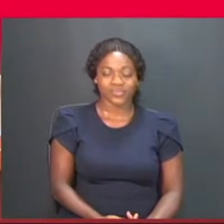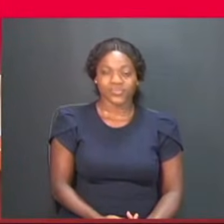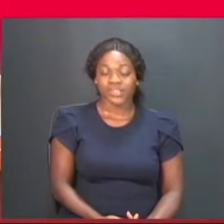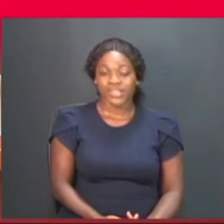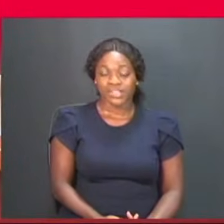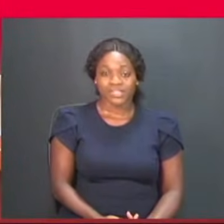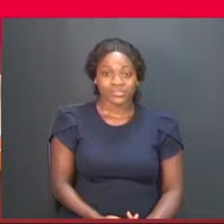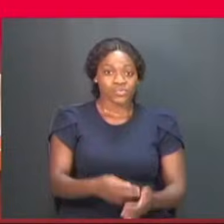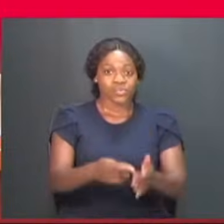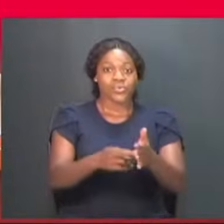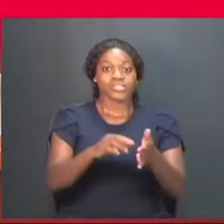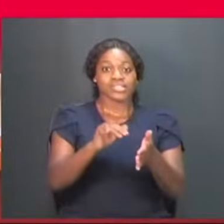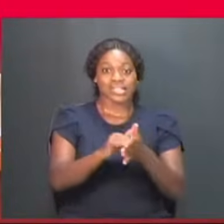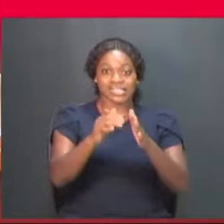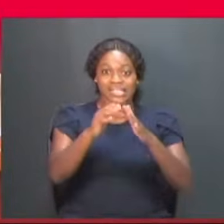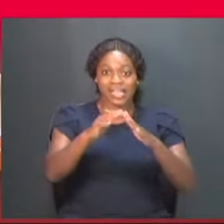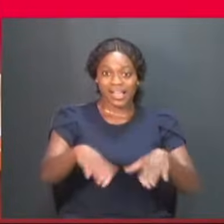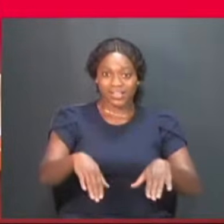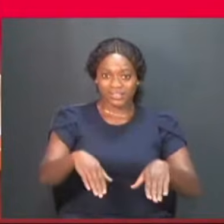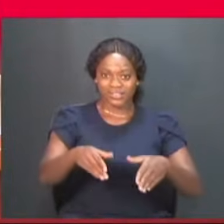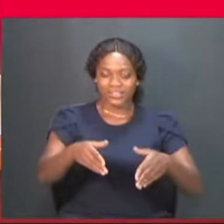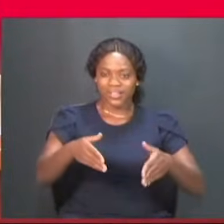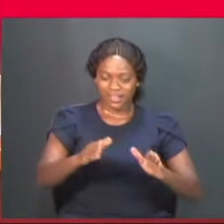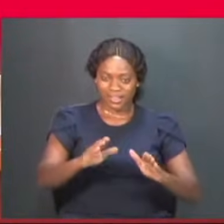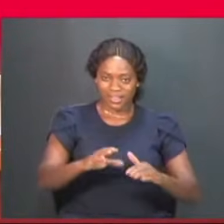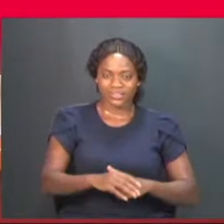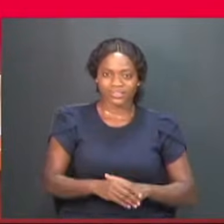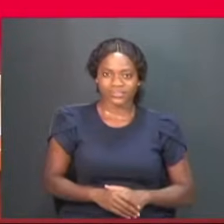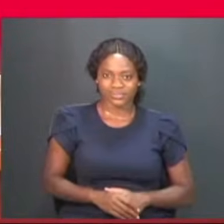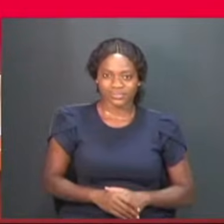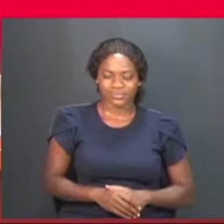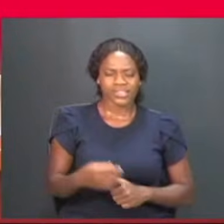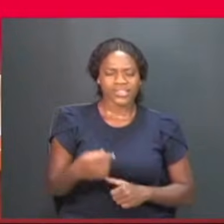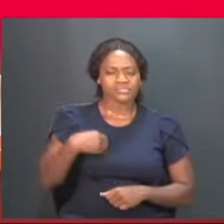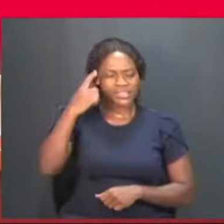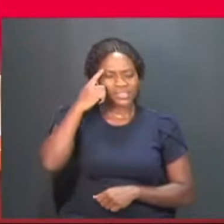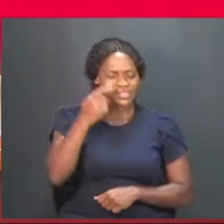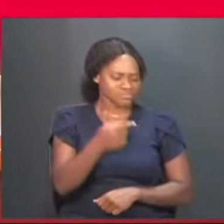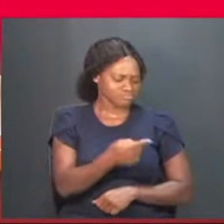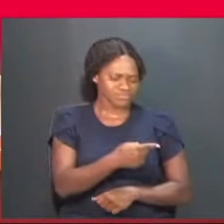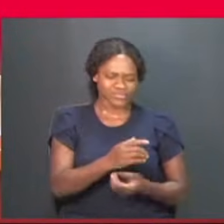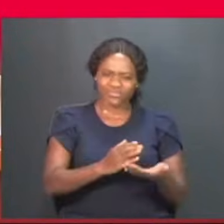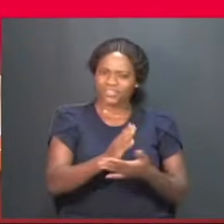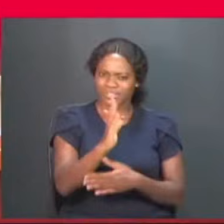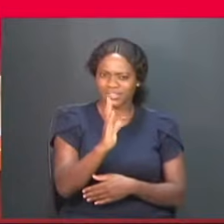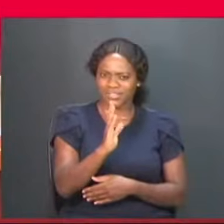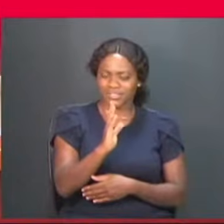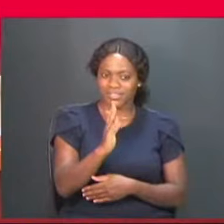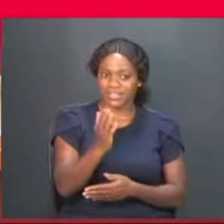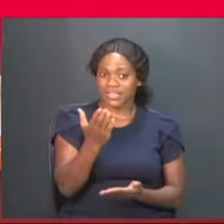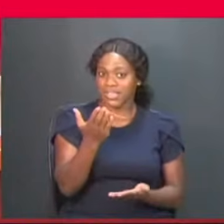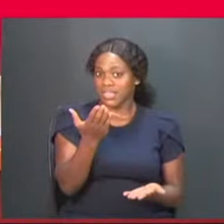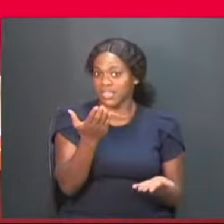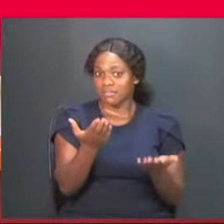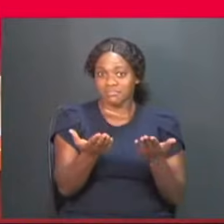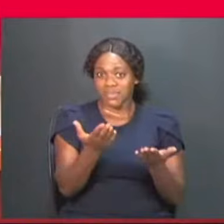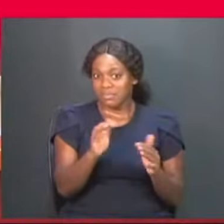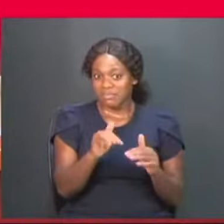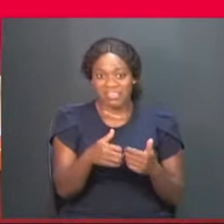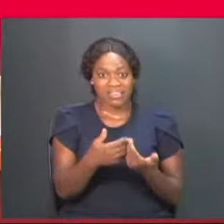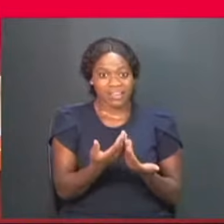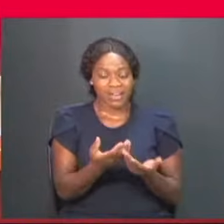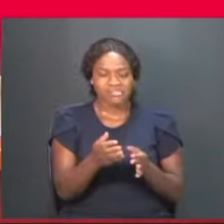House. Yes. Speaker, I think the honorable member is on all fours. He's right. Maybe it's the semantics and the way he put